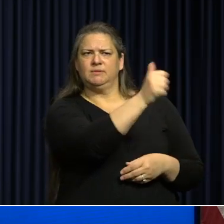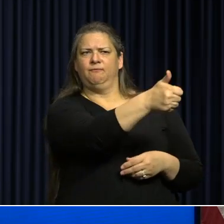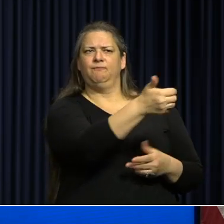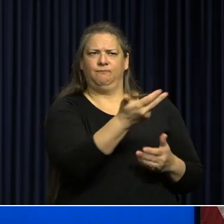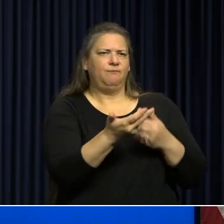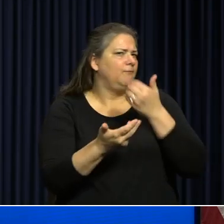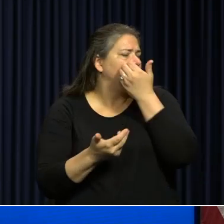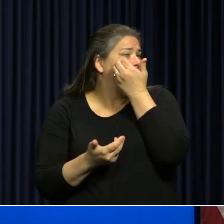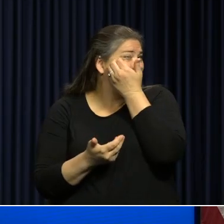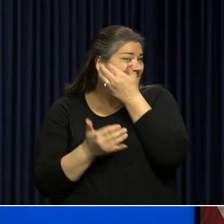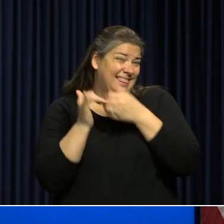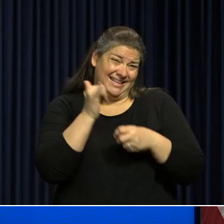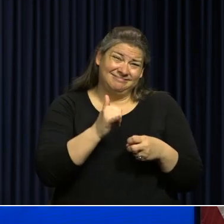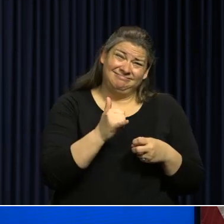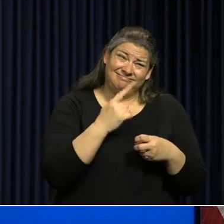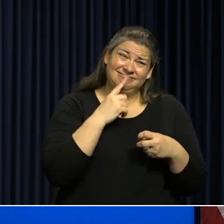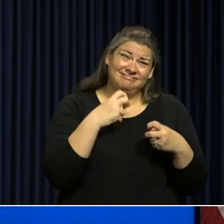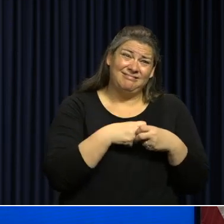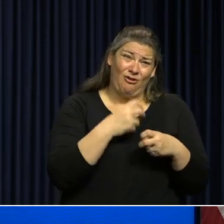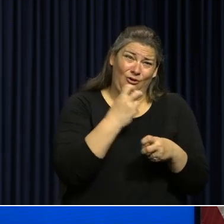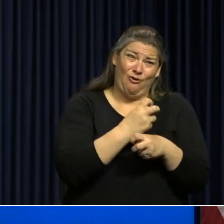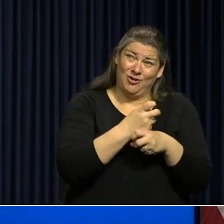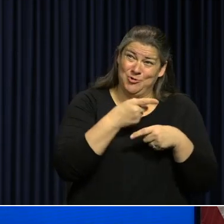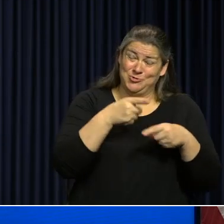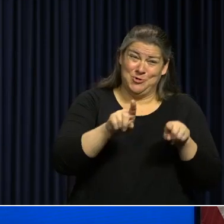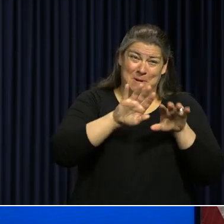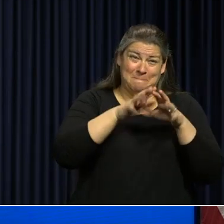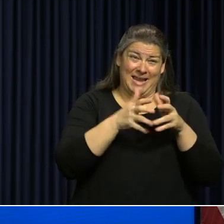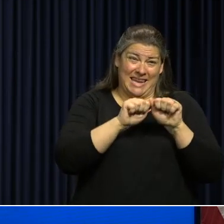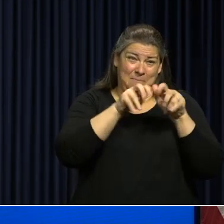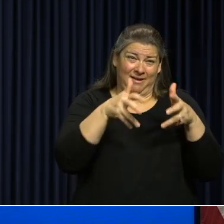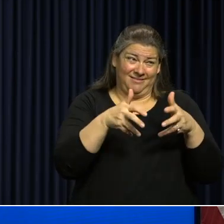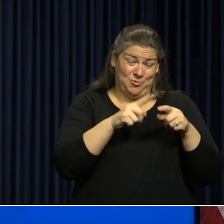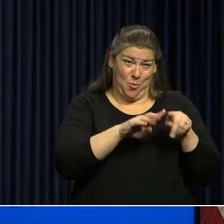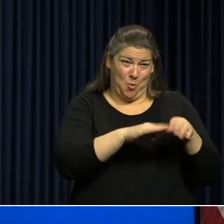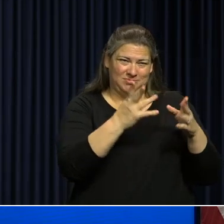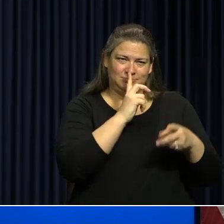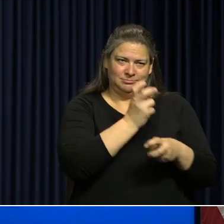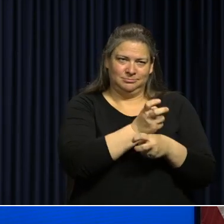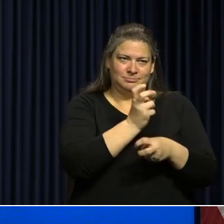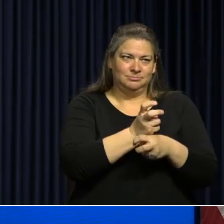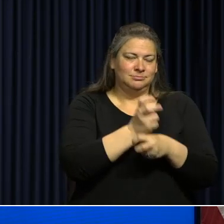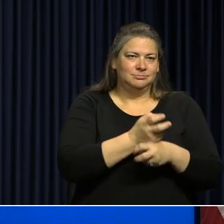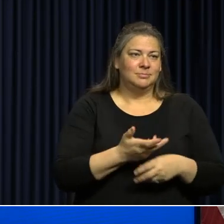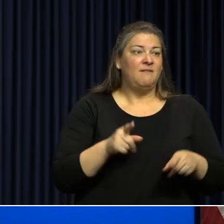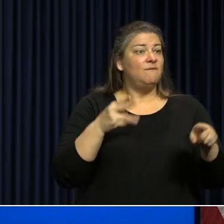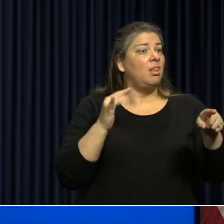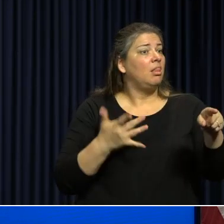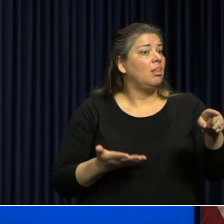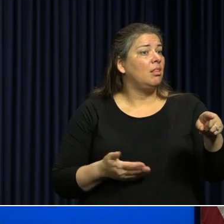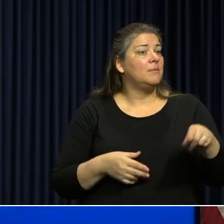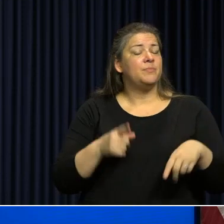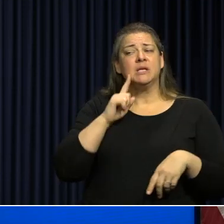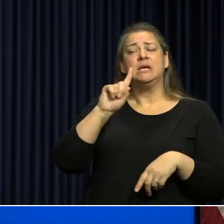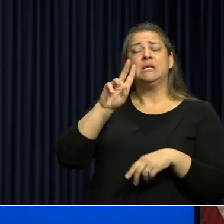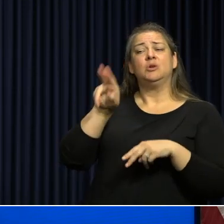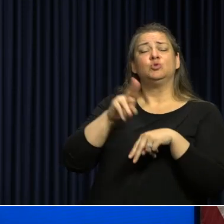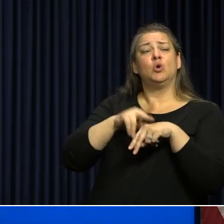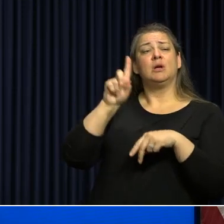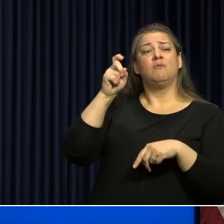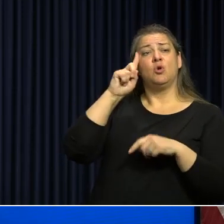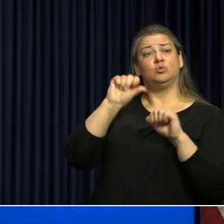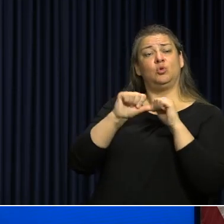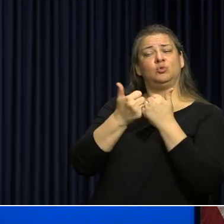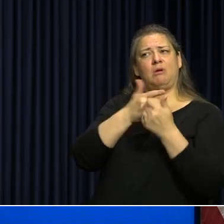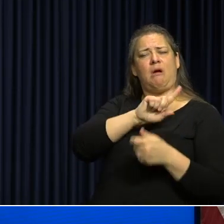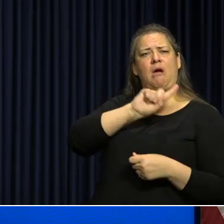hard, trying to reopen in the midst of a pandemic is hard. Phil. The National Government Association has asked